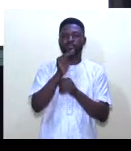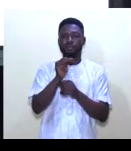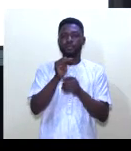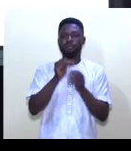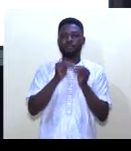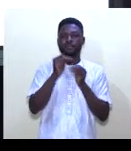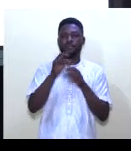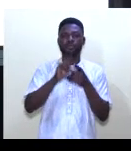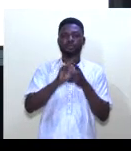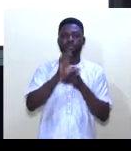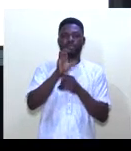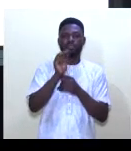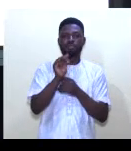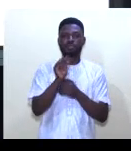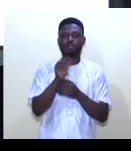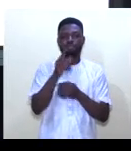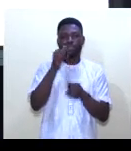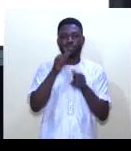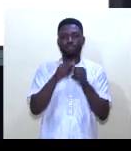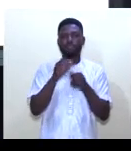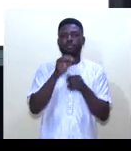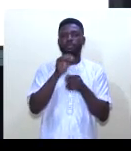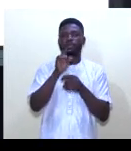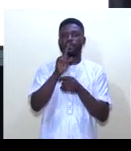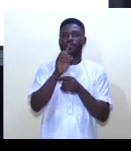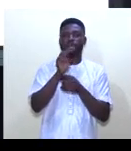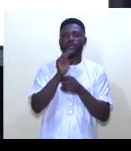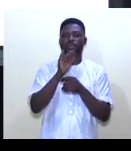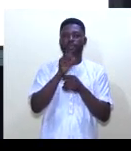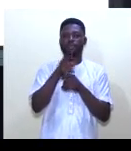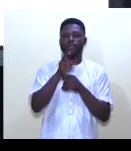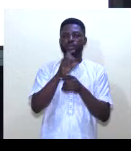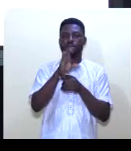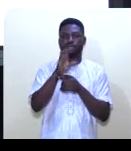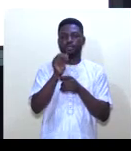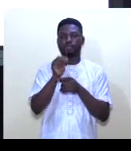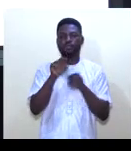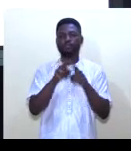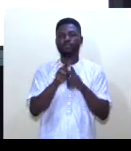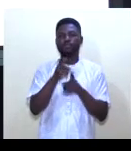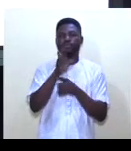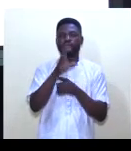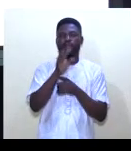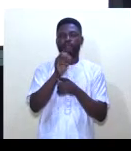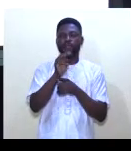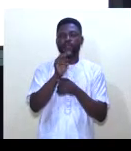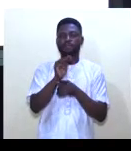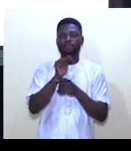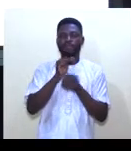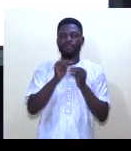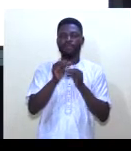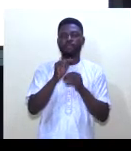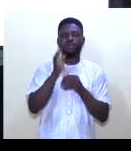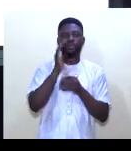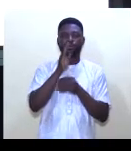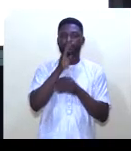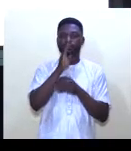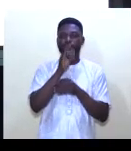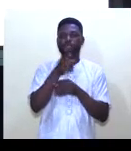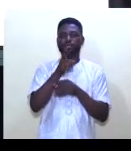centimeter. And you do recall that 1 meter is 100 centimeter. So 150 meters will